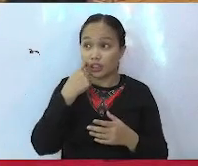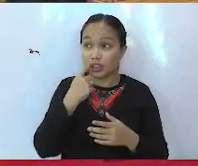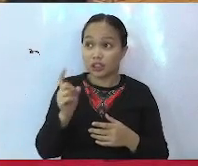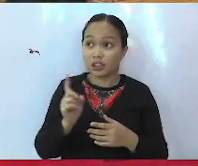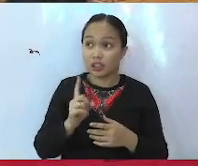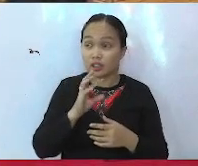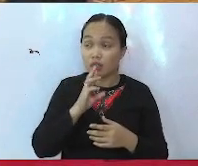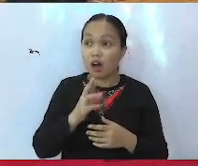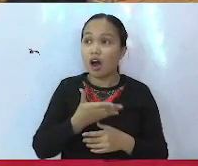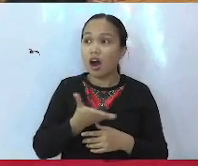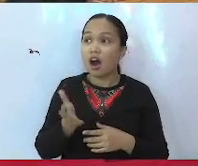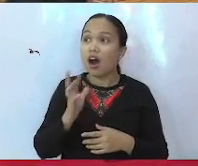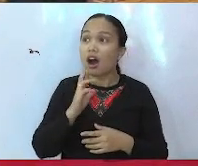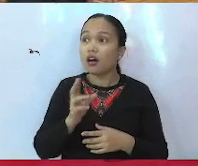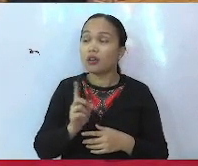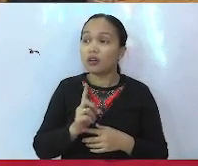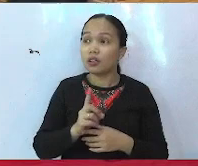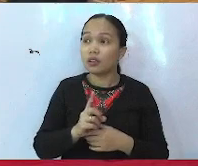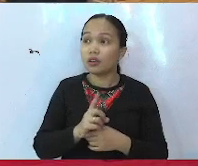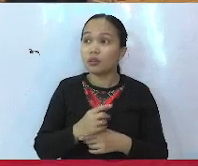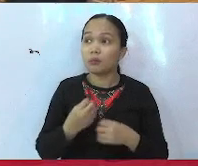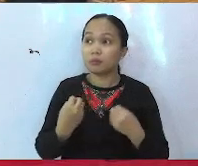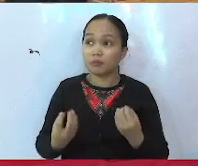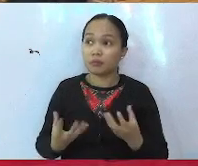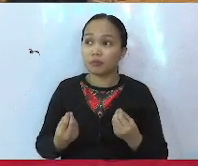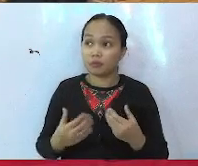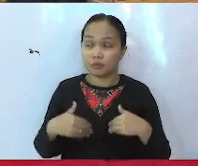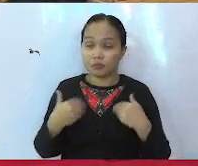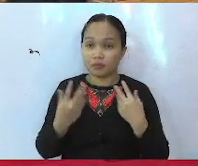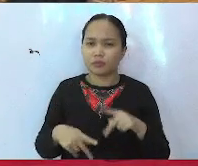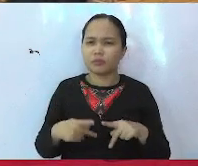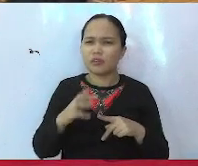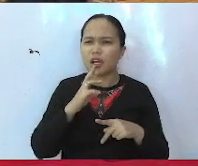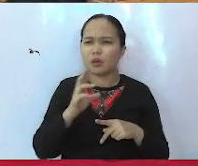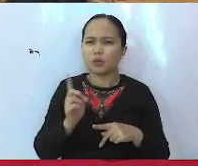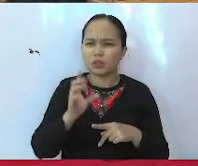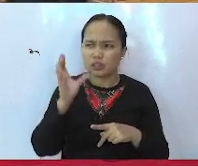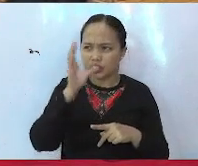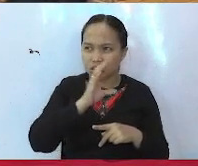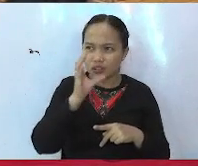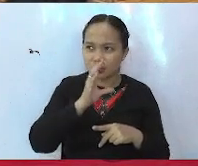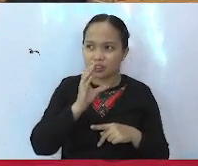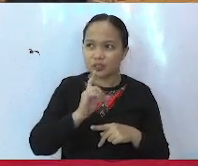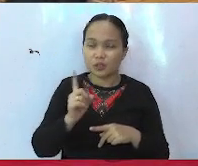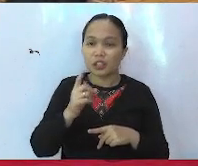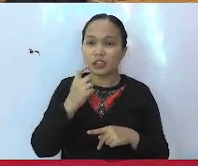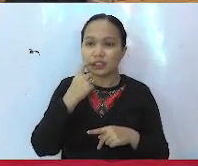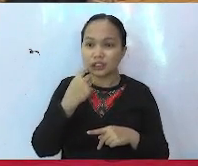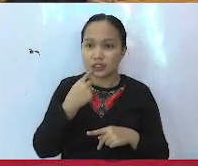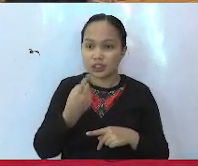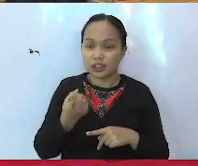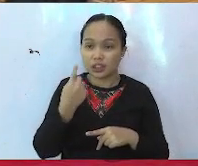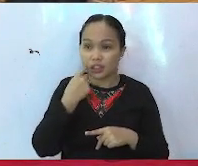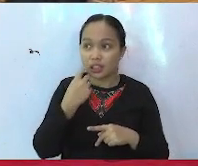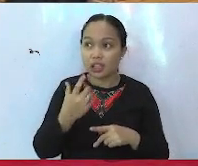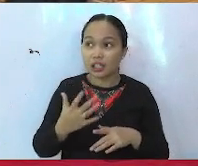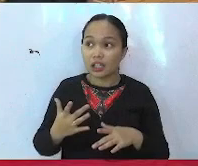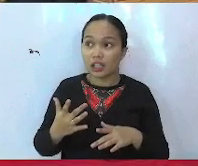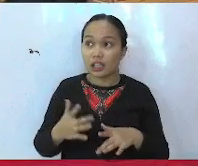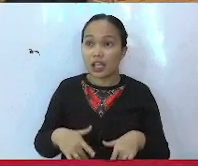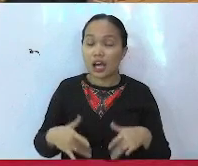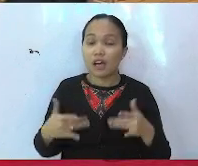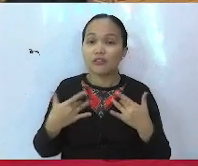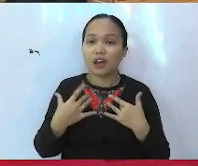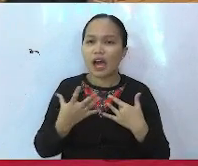are you seeking? Yes. You know what, sir? Many young people today are seeking what Sergio was saying earlier, a life and